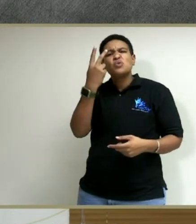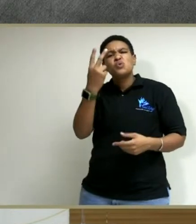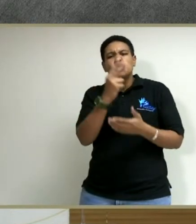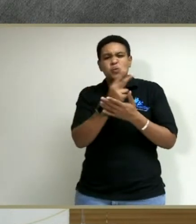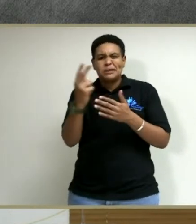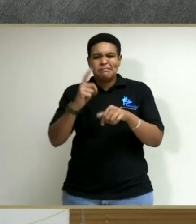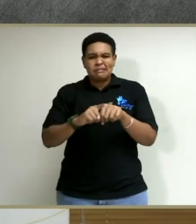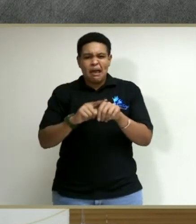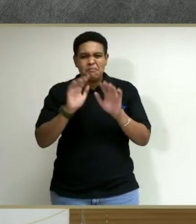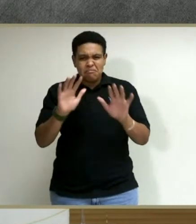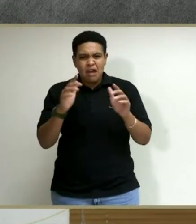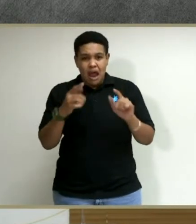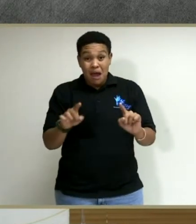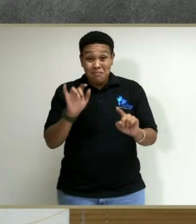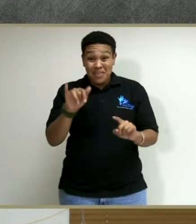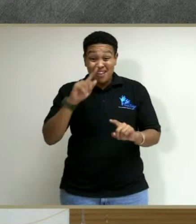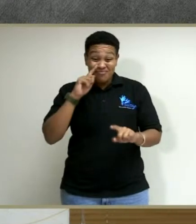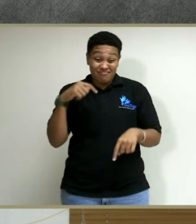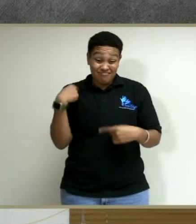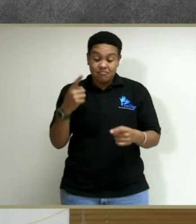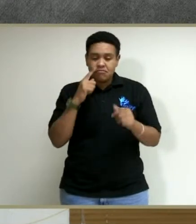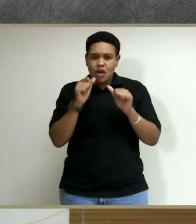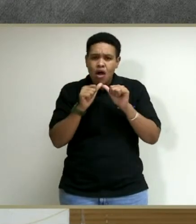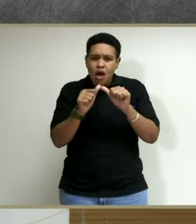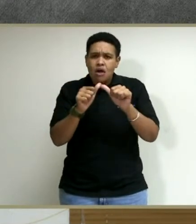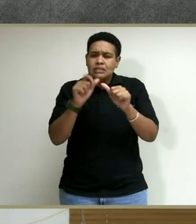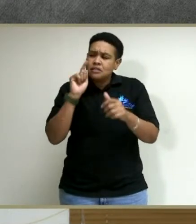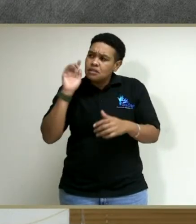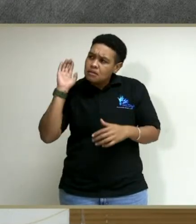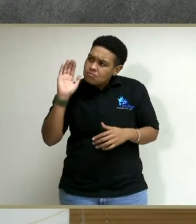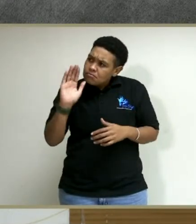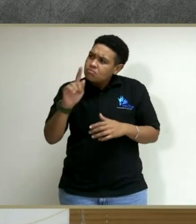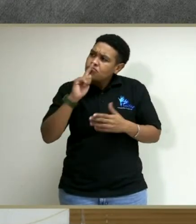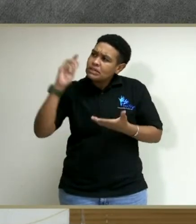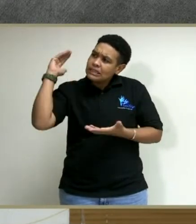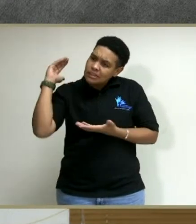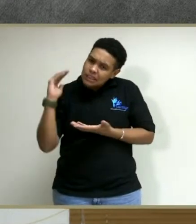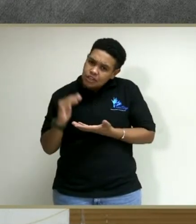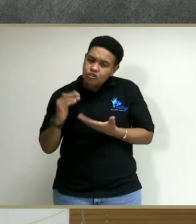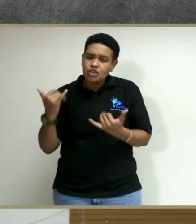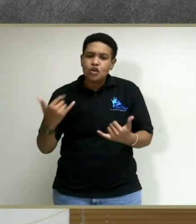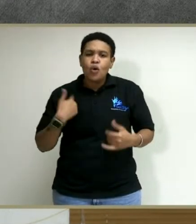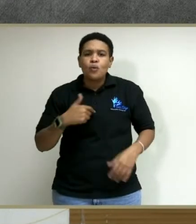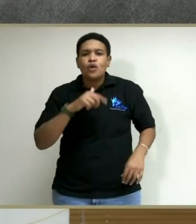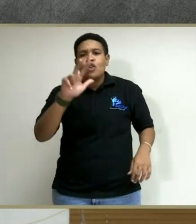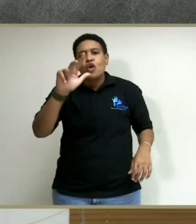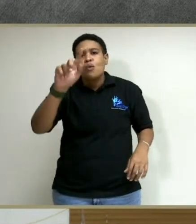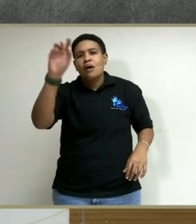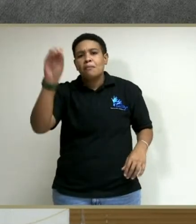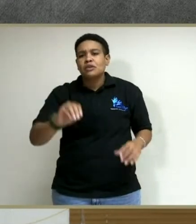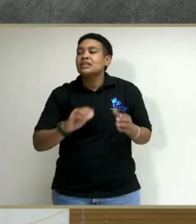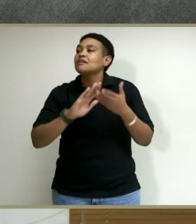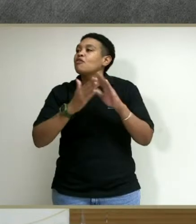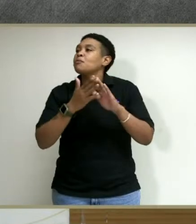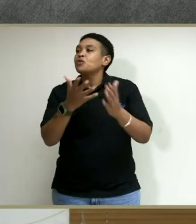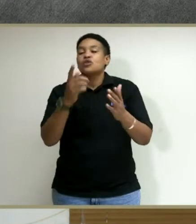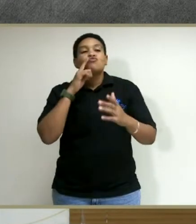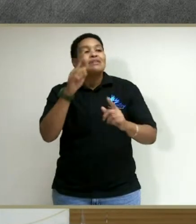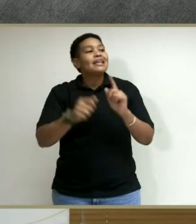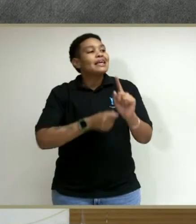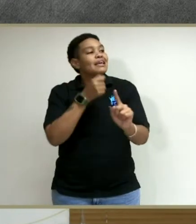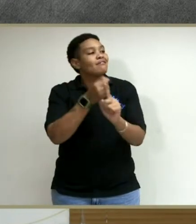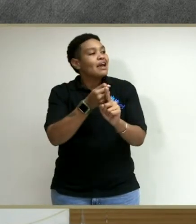2-week period. And that has consistently decreased, and now we're at 31% of communities that are